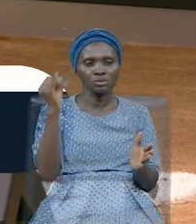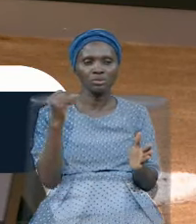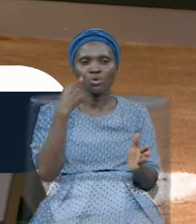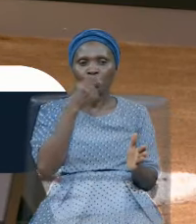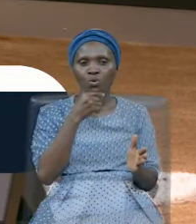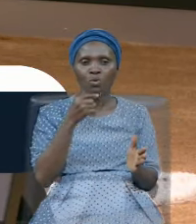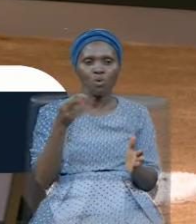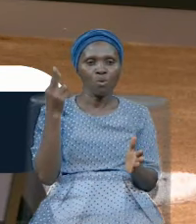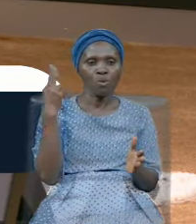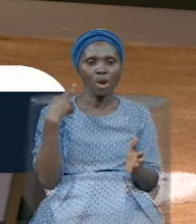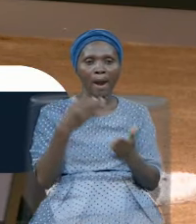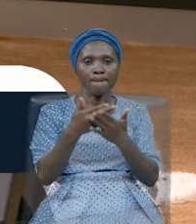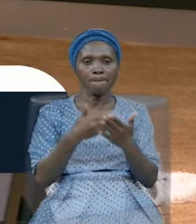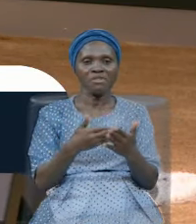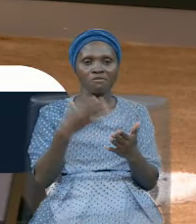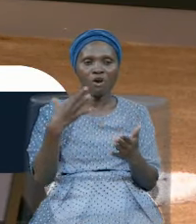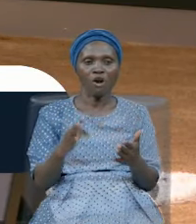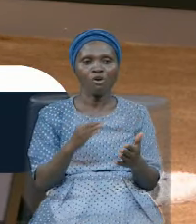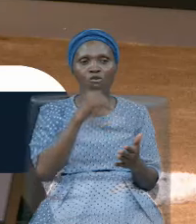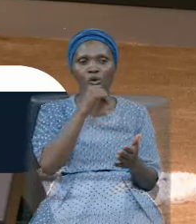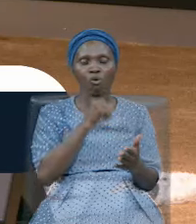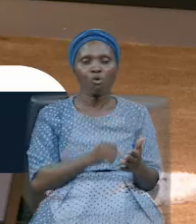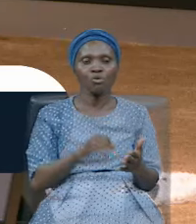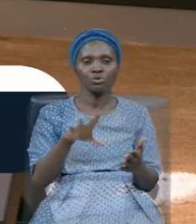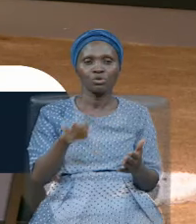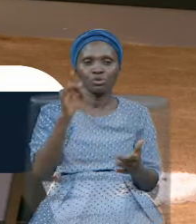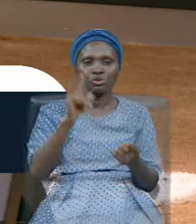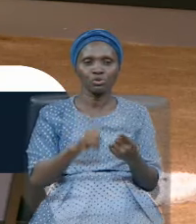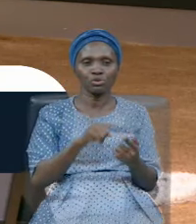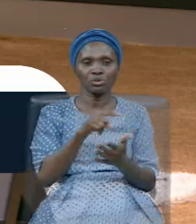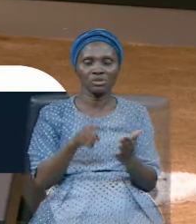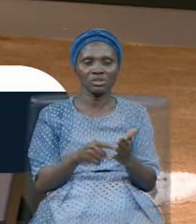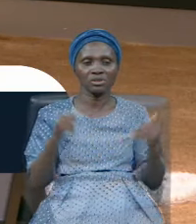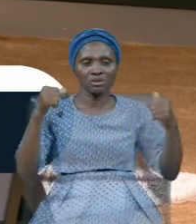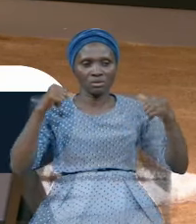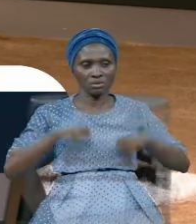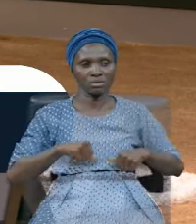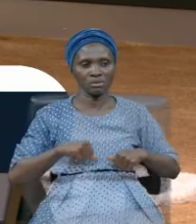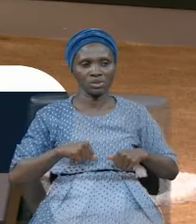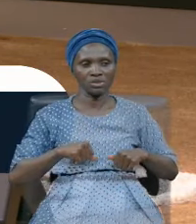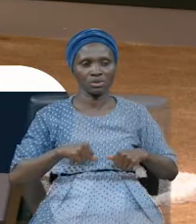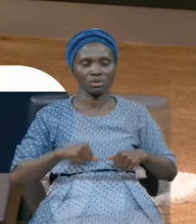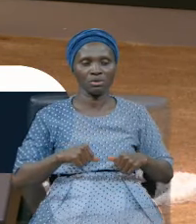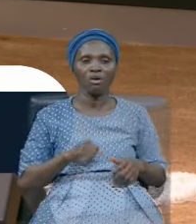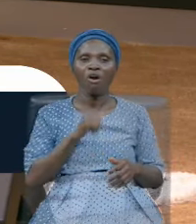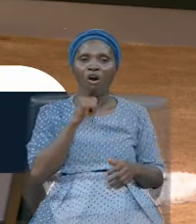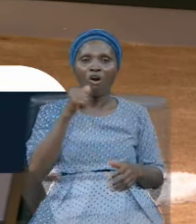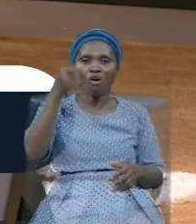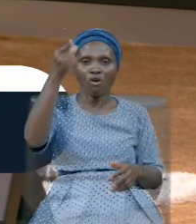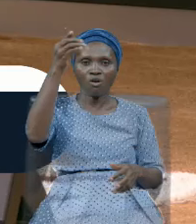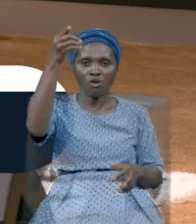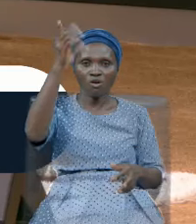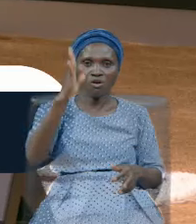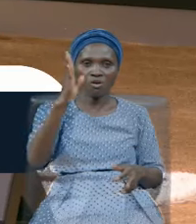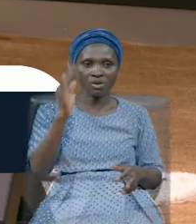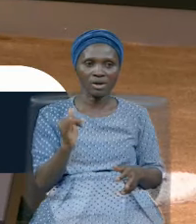condemnation, ungodly men turning the grace of God,